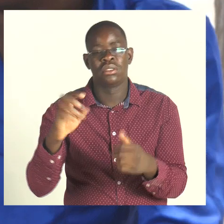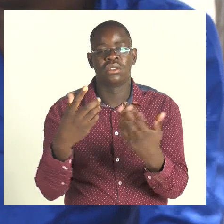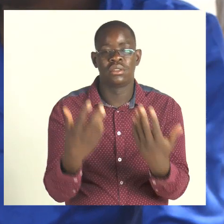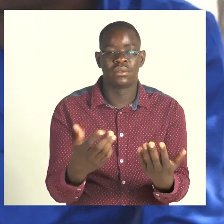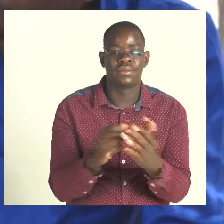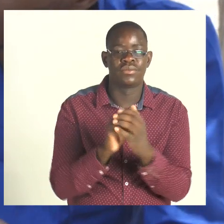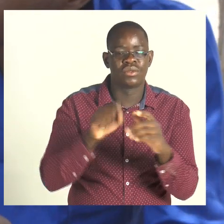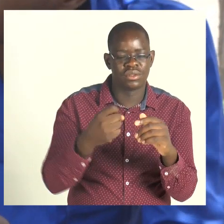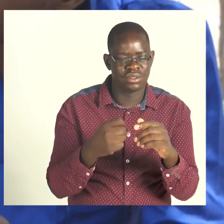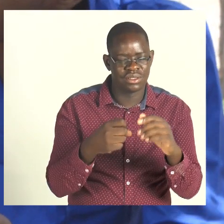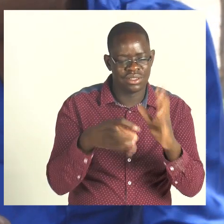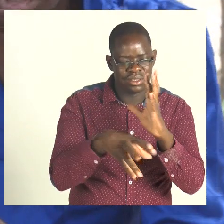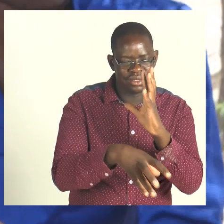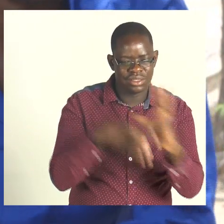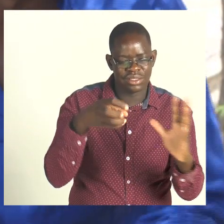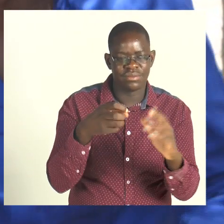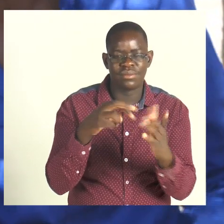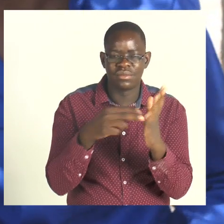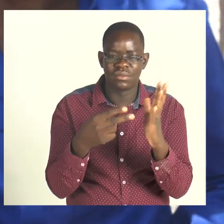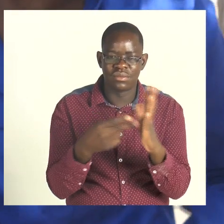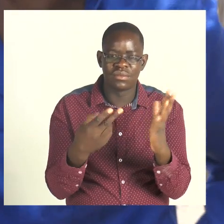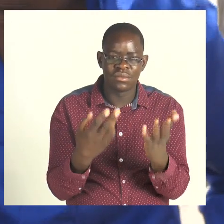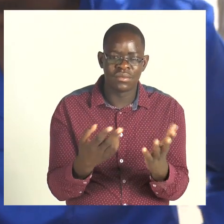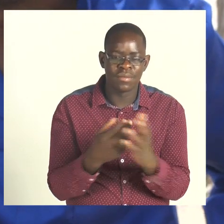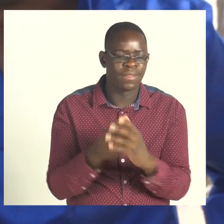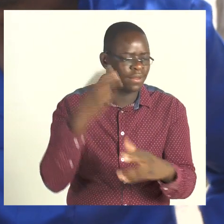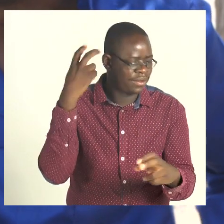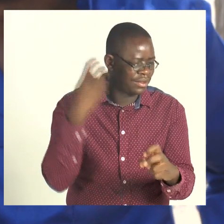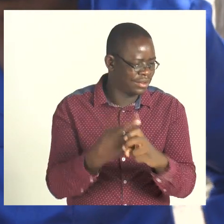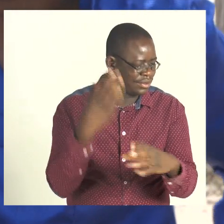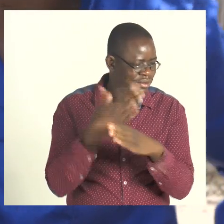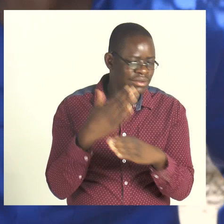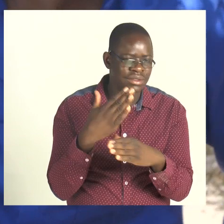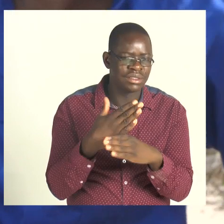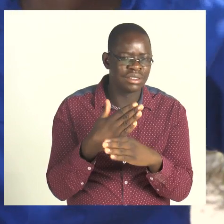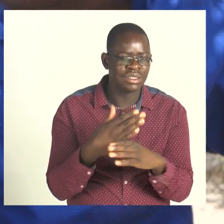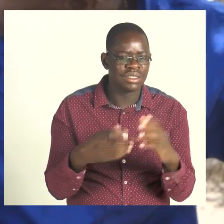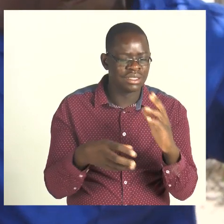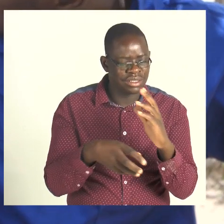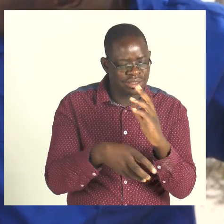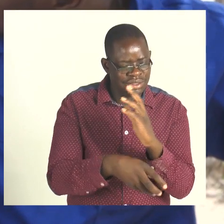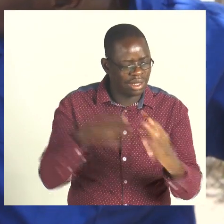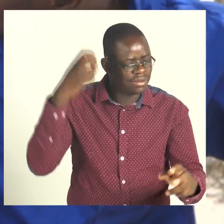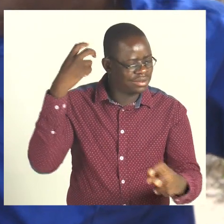Then we have to do stamping. That's hard work. Stamping is tough.